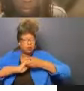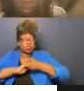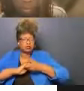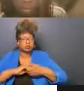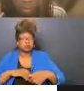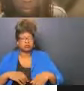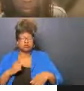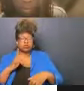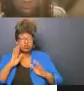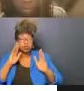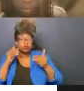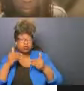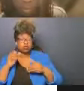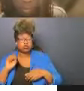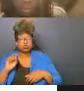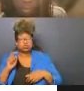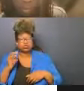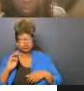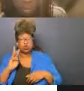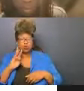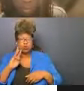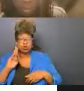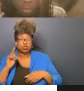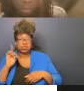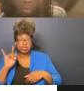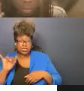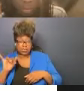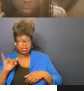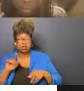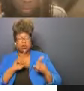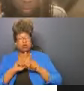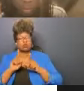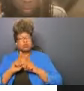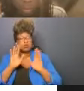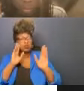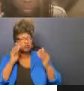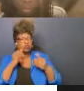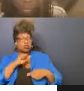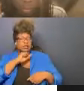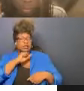to the stormwater utility, was contaminated groundwater.